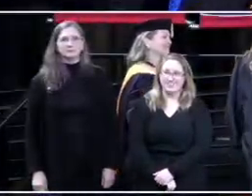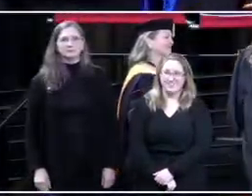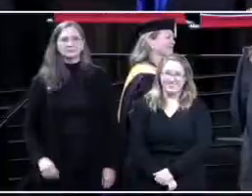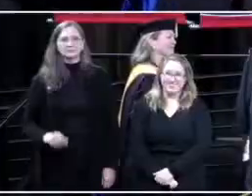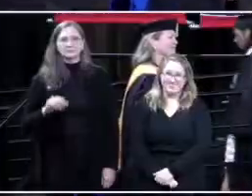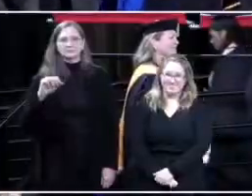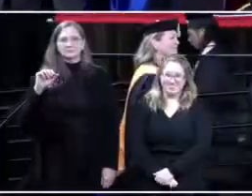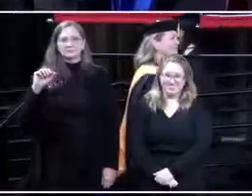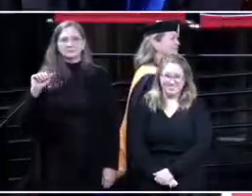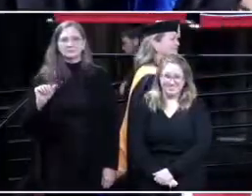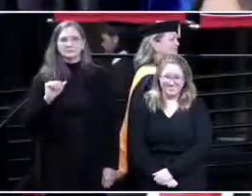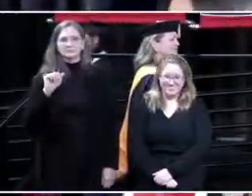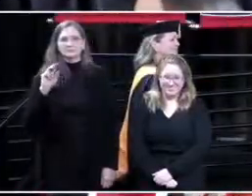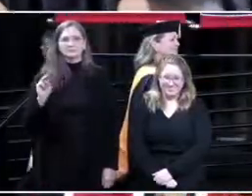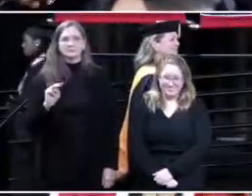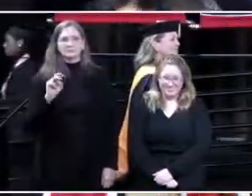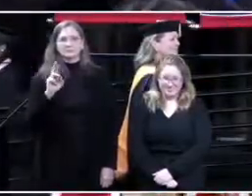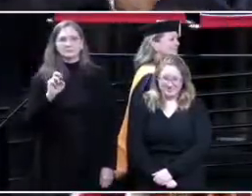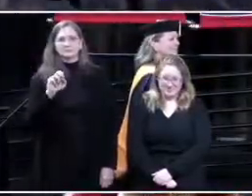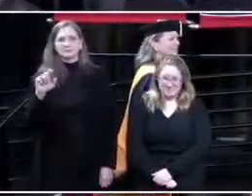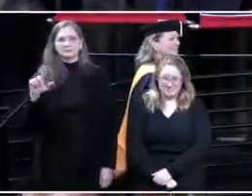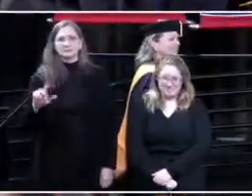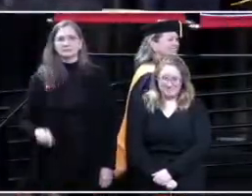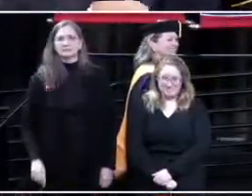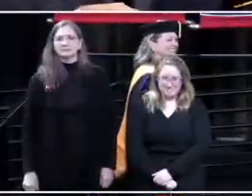Ava Marie Rowell.